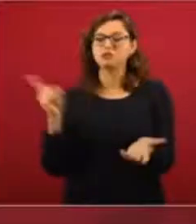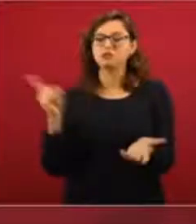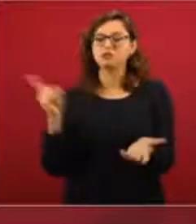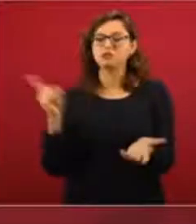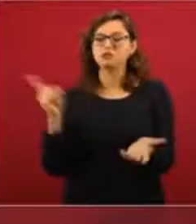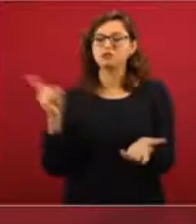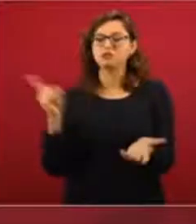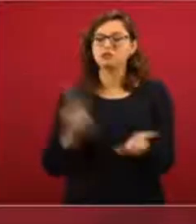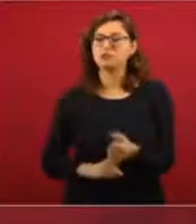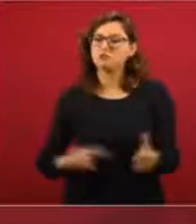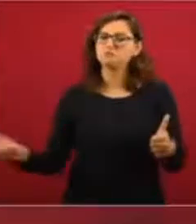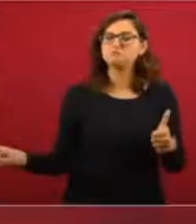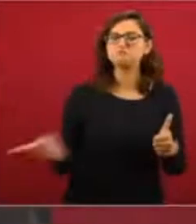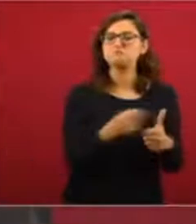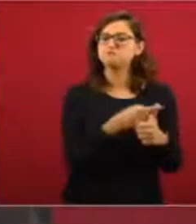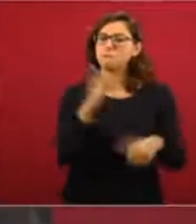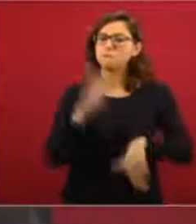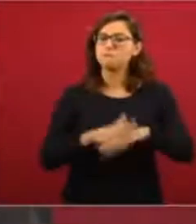ethics.